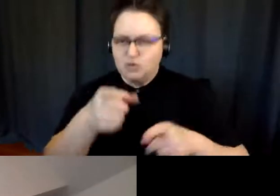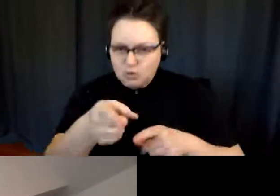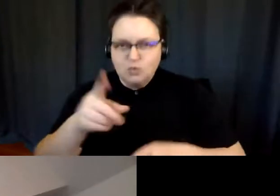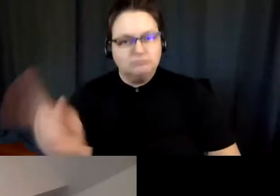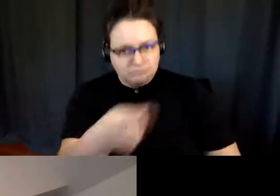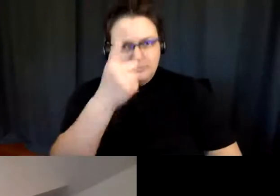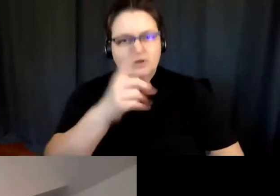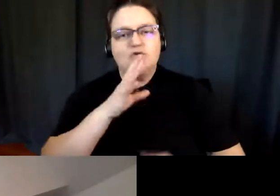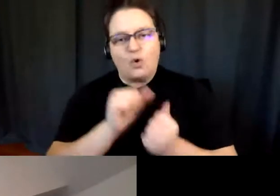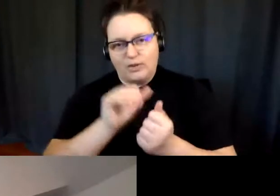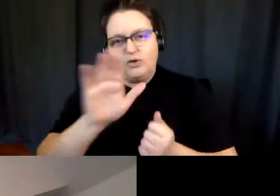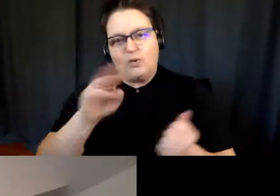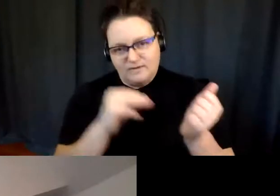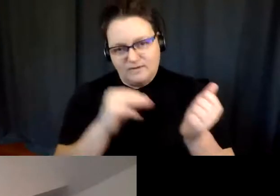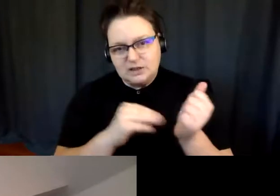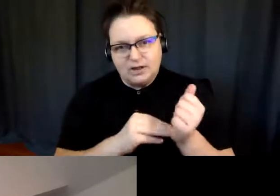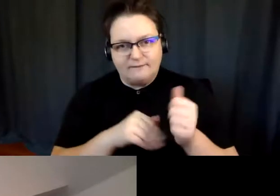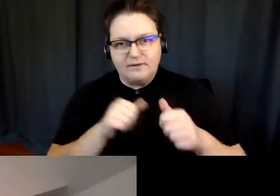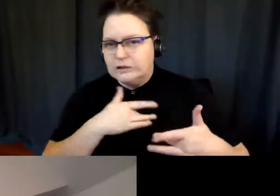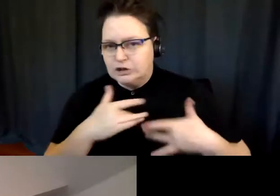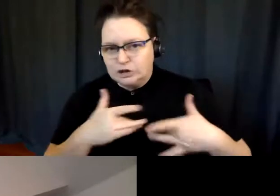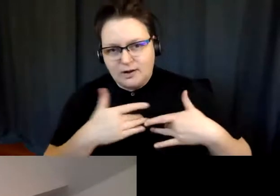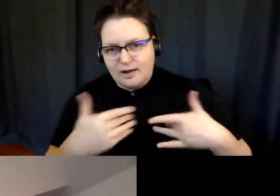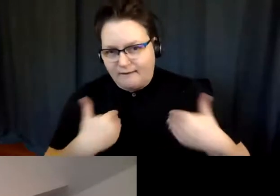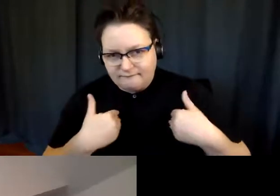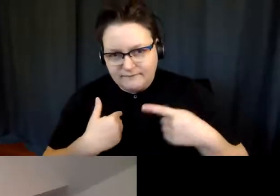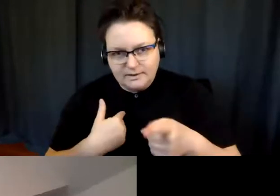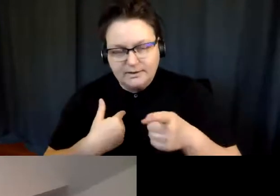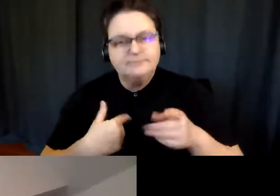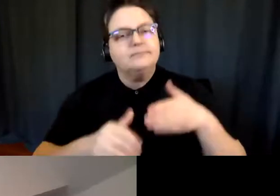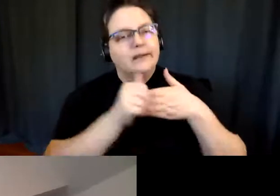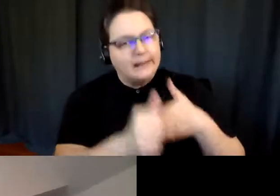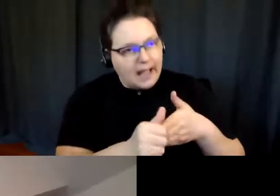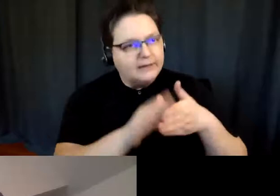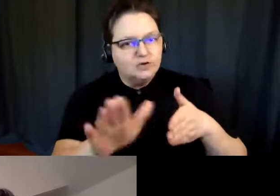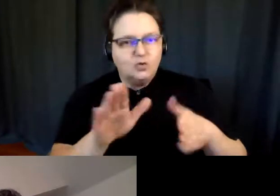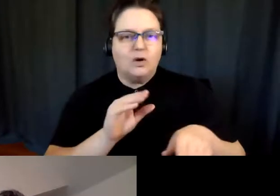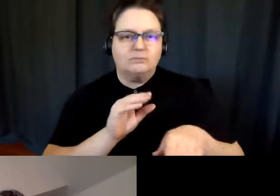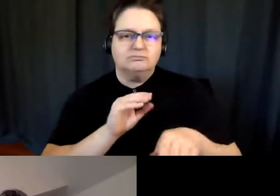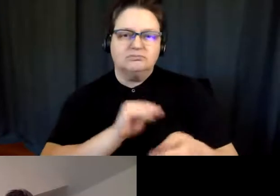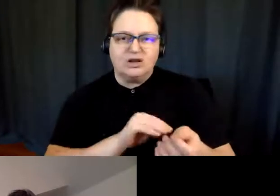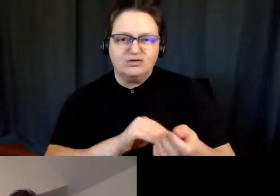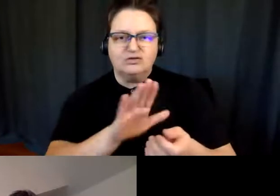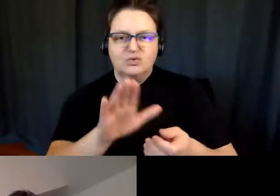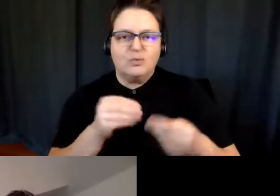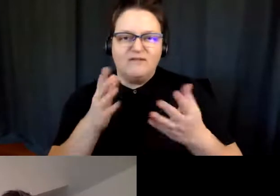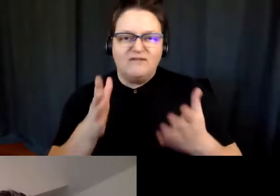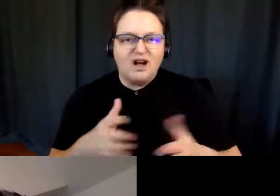You should definitely follow, you know, the guidance of your own provider.